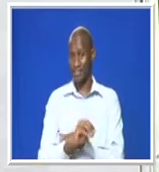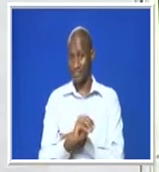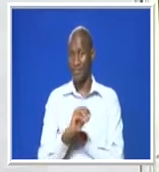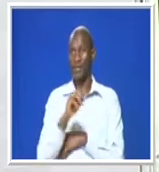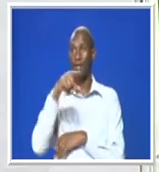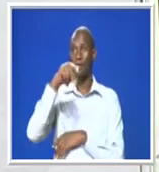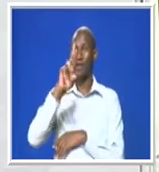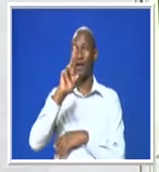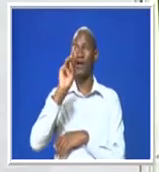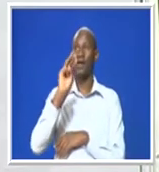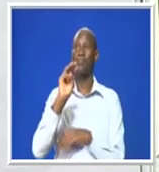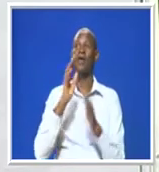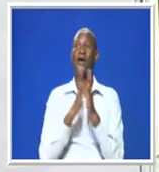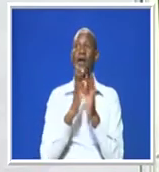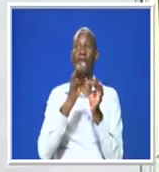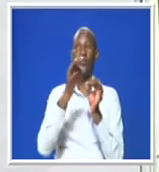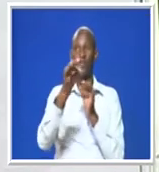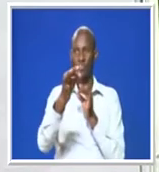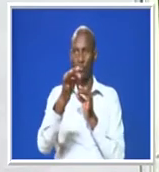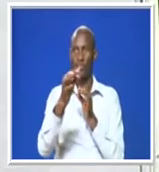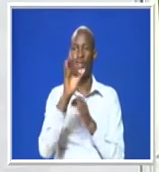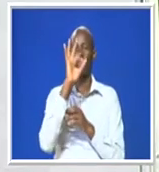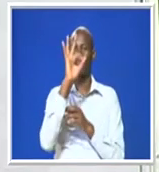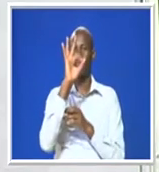the duration is